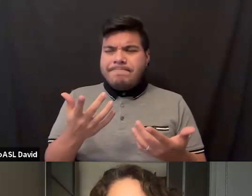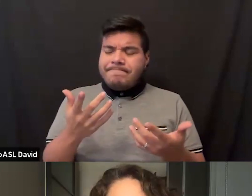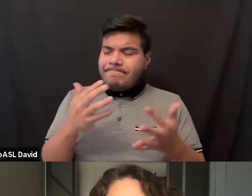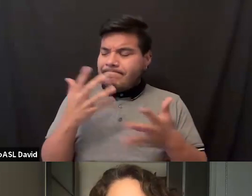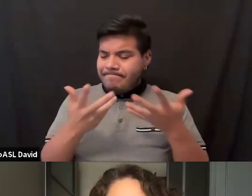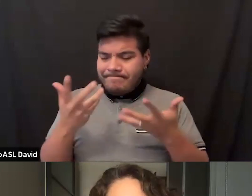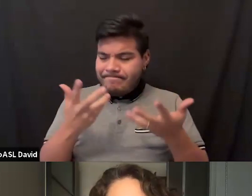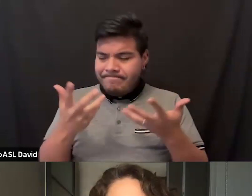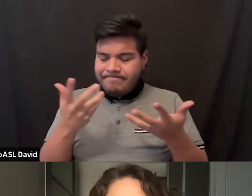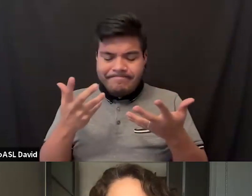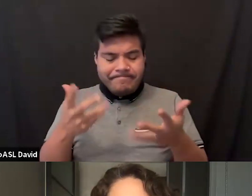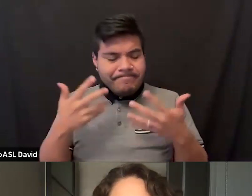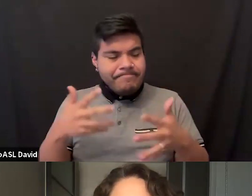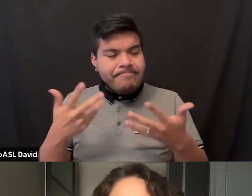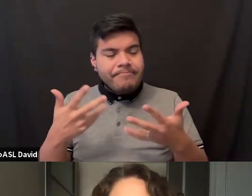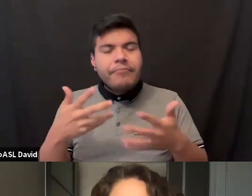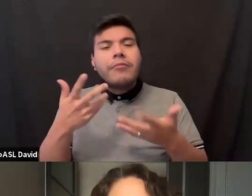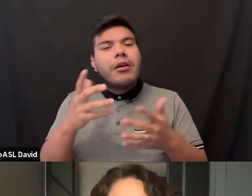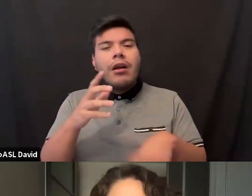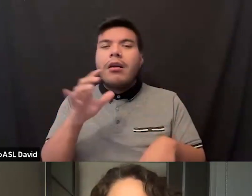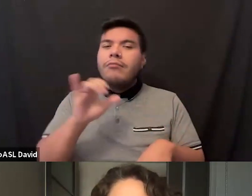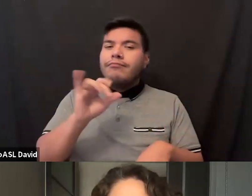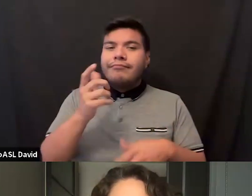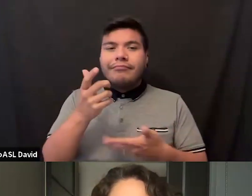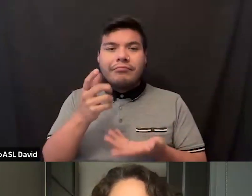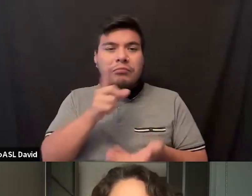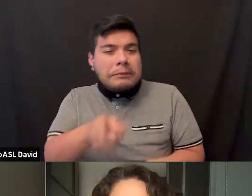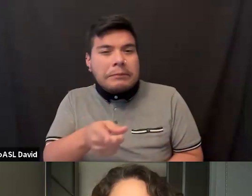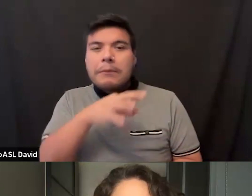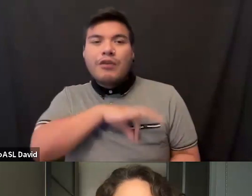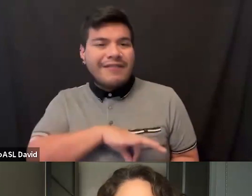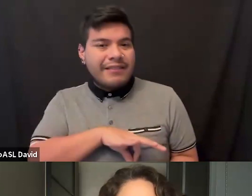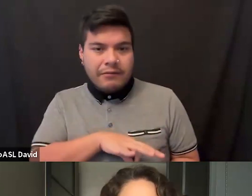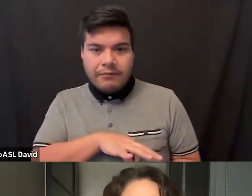very, it's like a privilege to me to be with her.